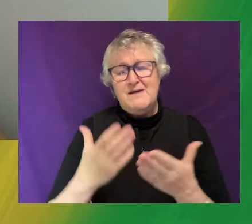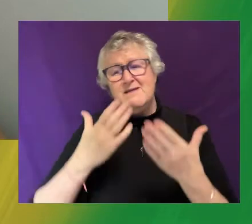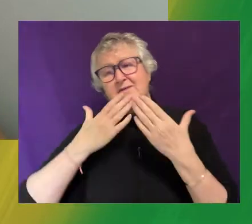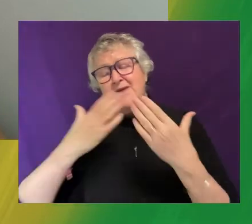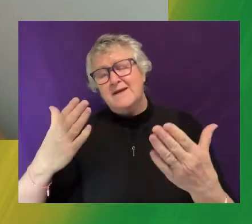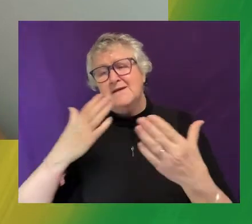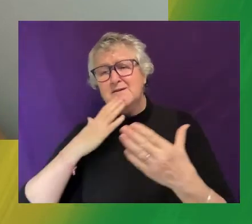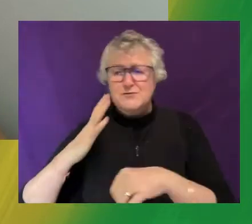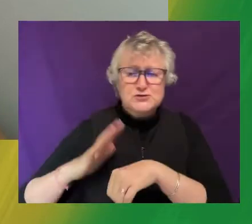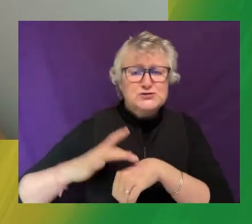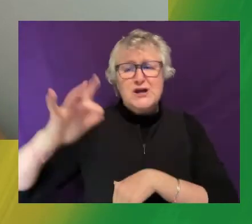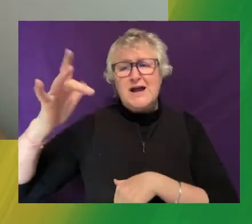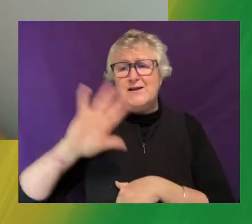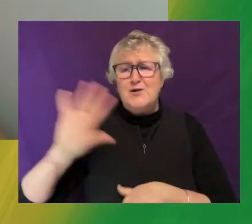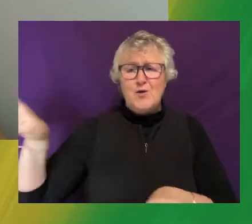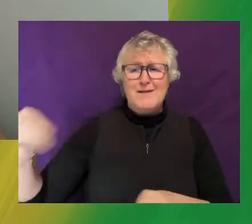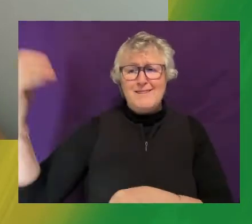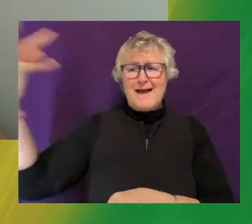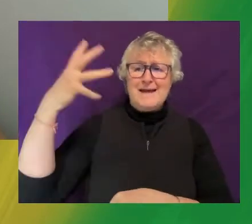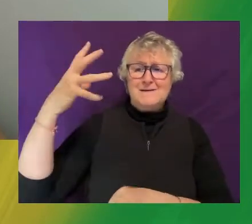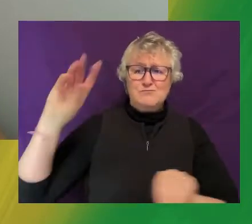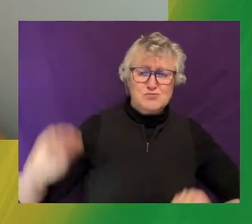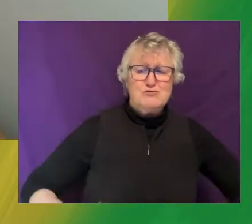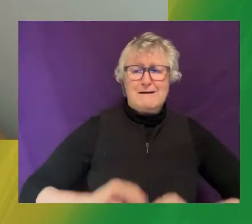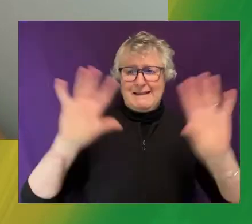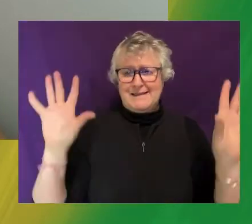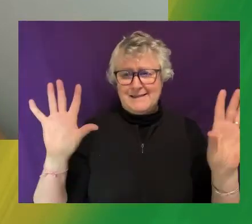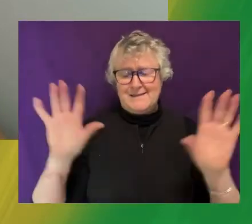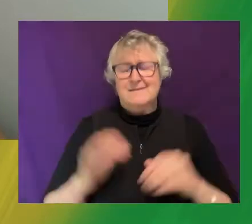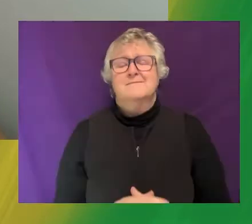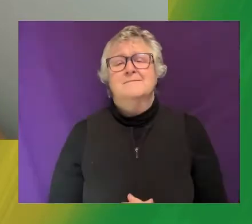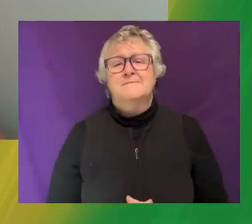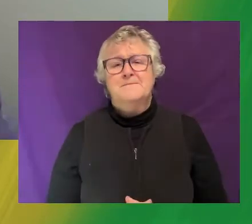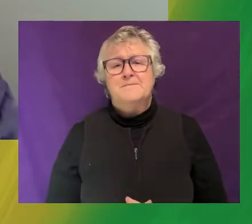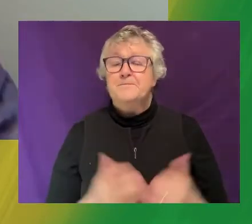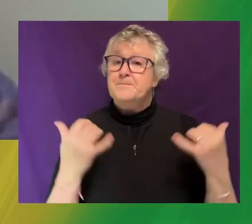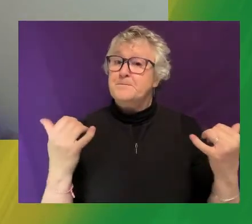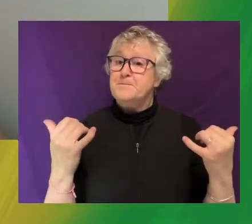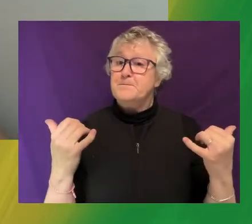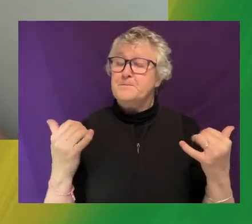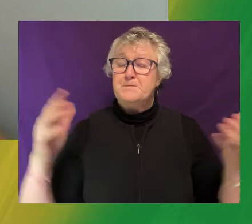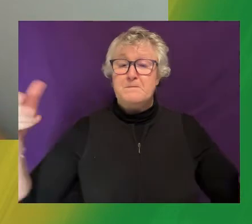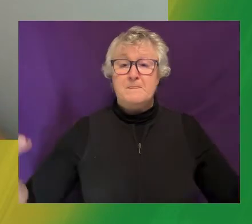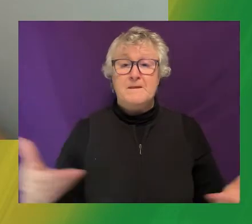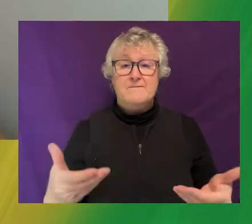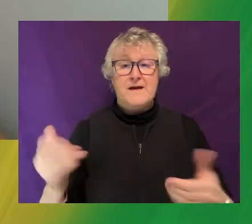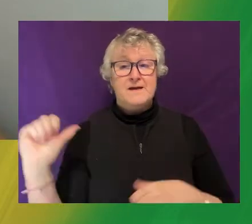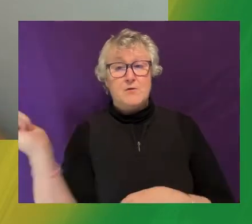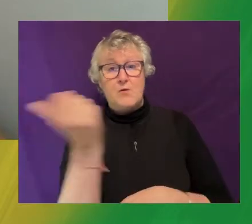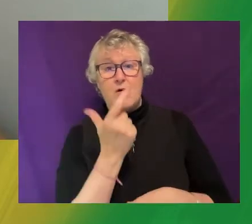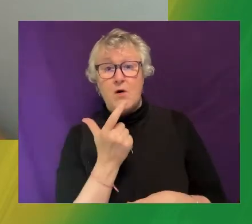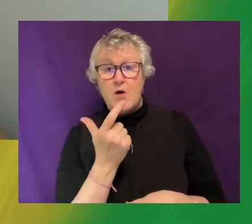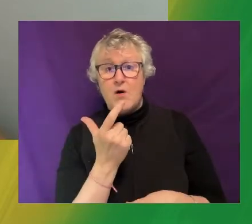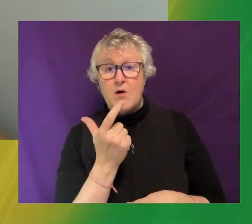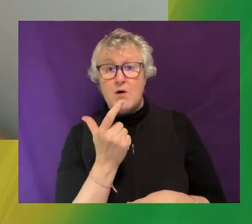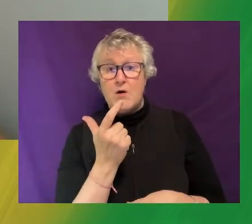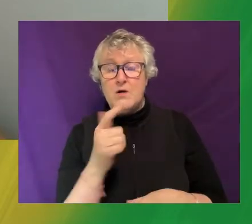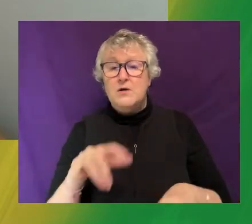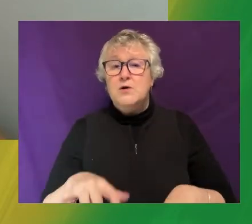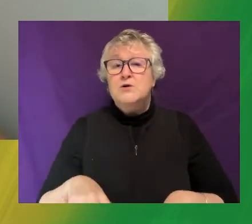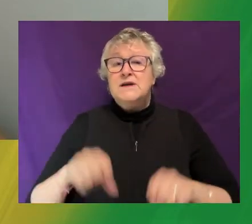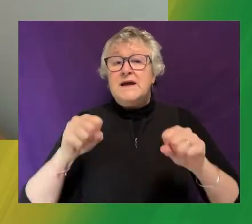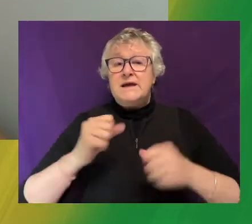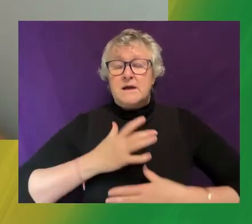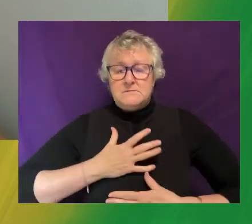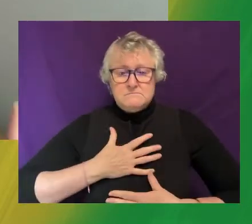bright. I'd now like to invite us all to take a collective breath